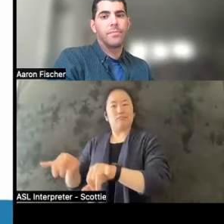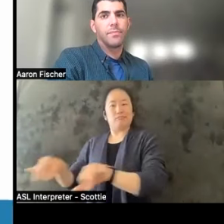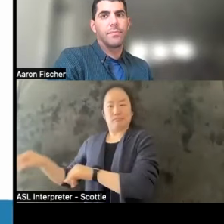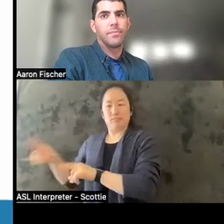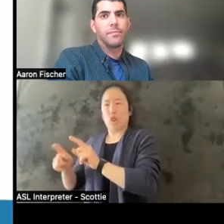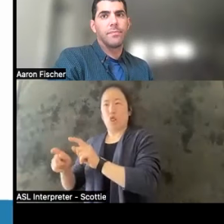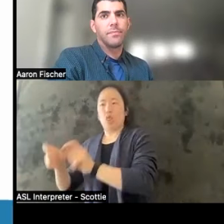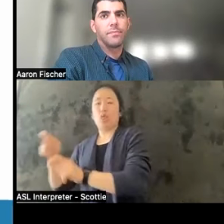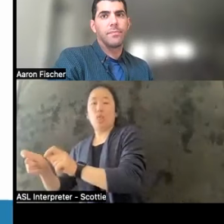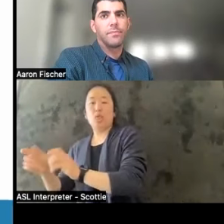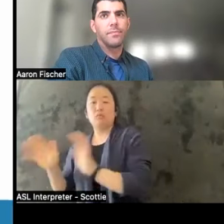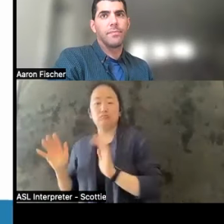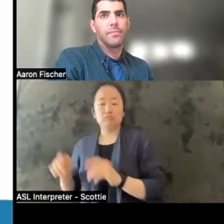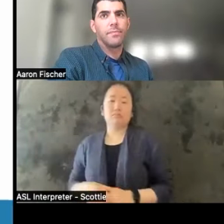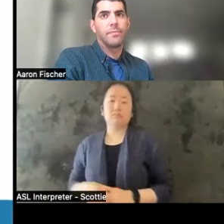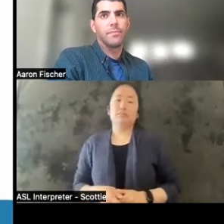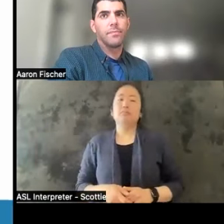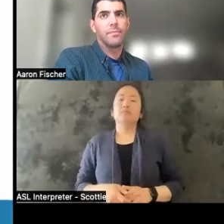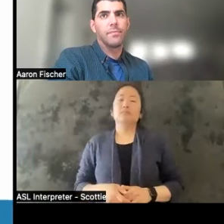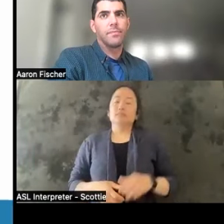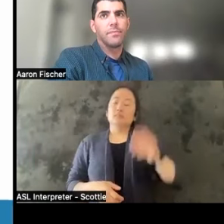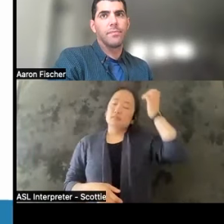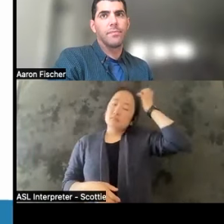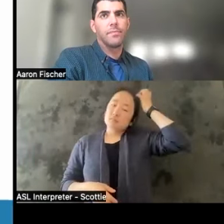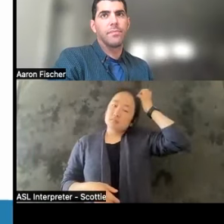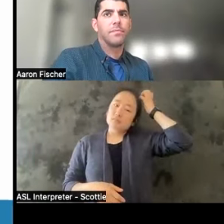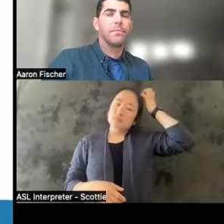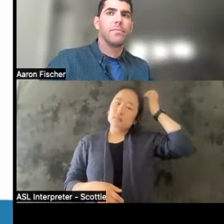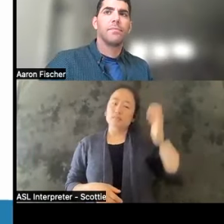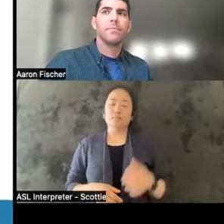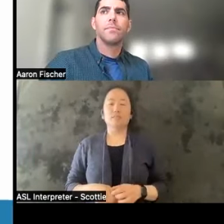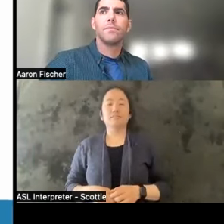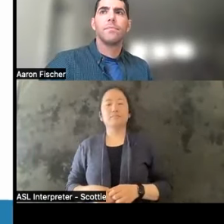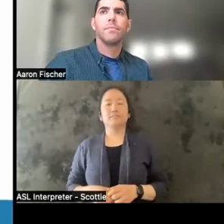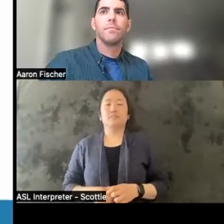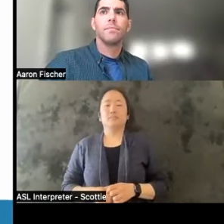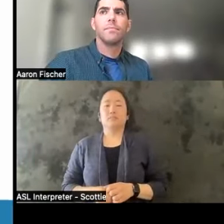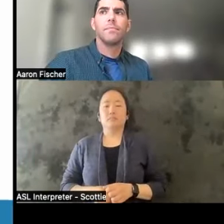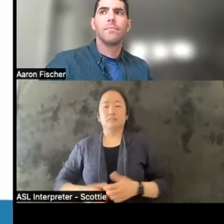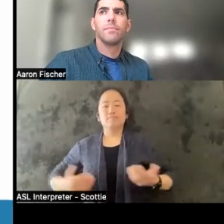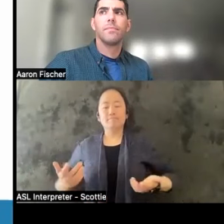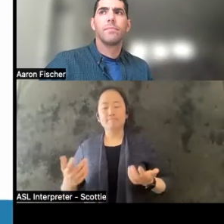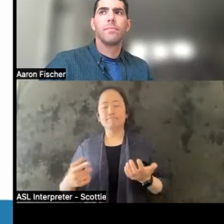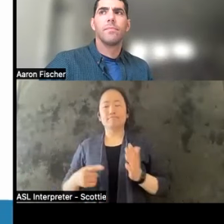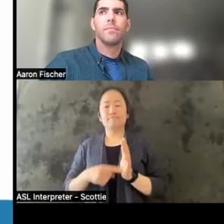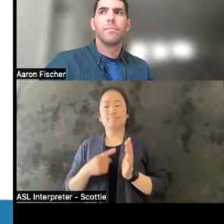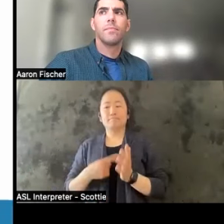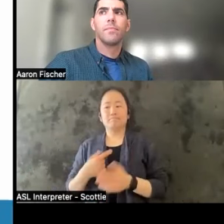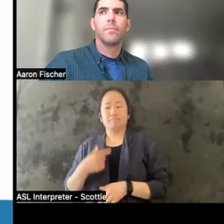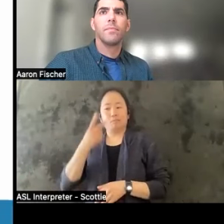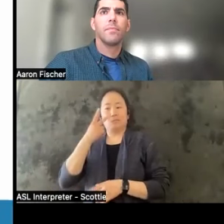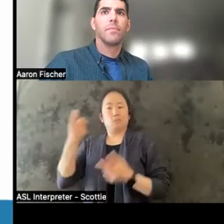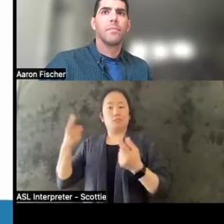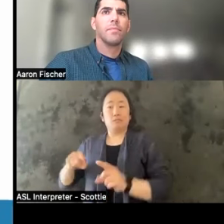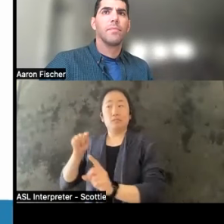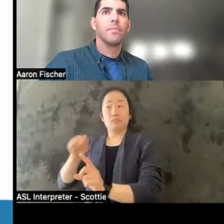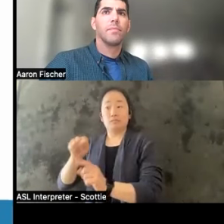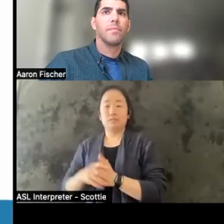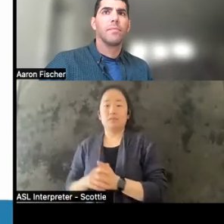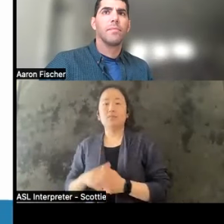So we sometimes see this when there is, sort of a normal way of doing things, and it